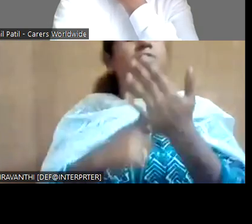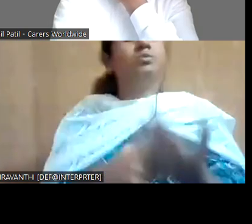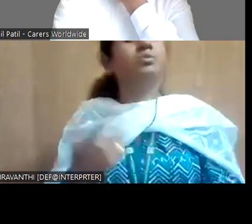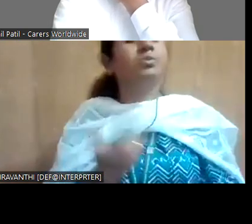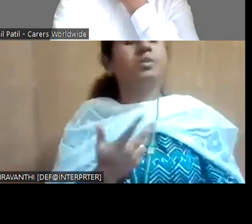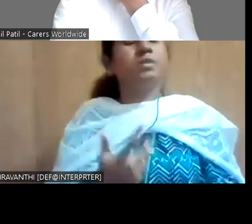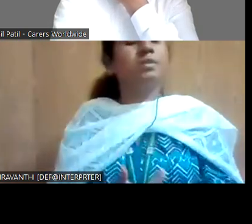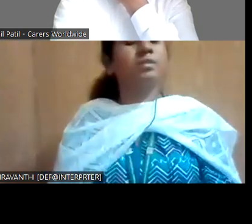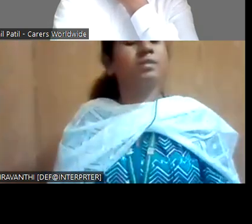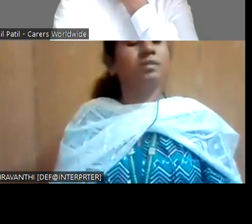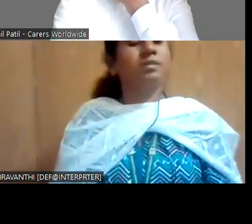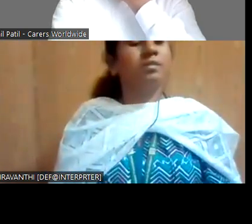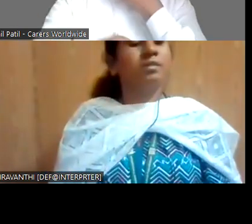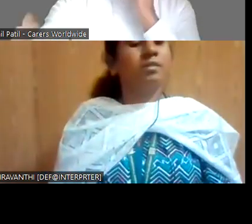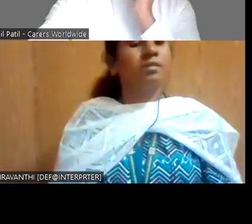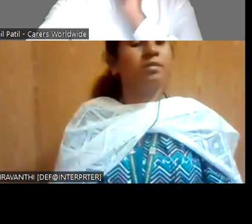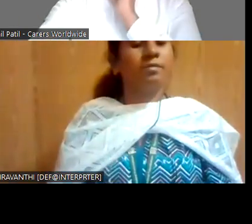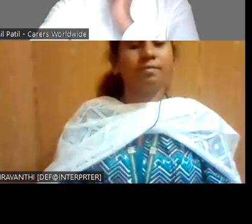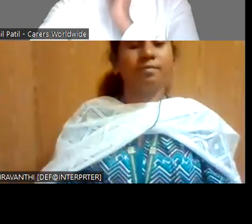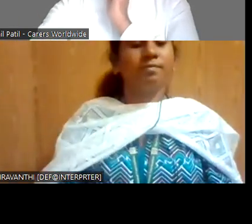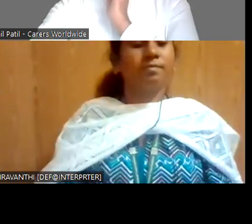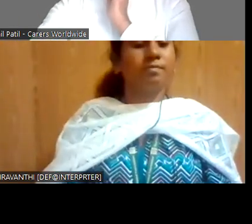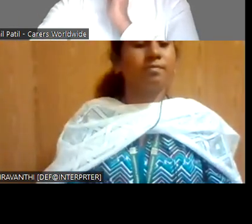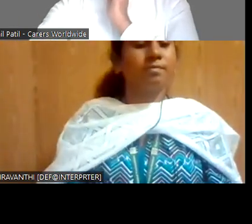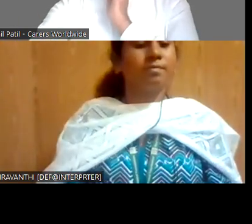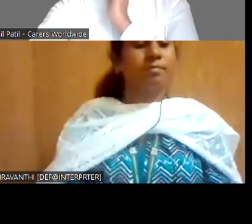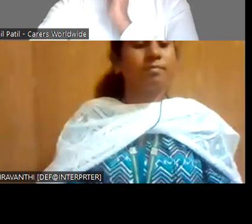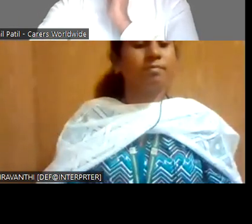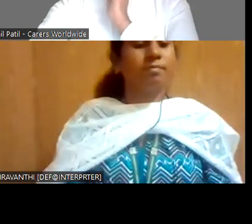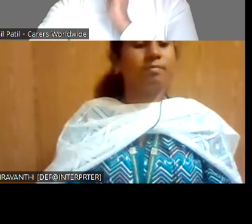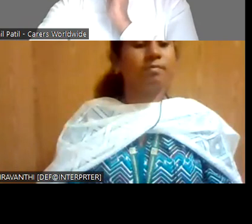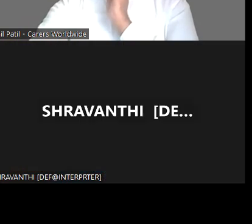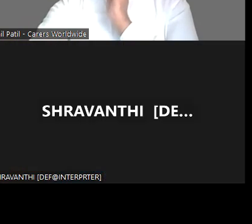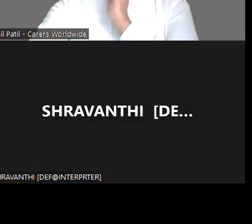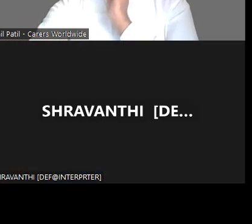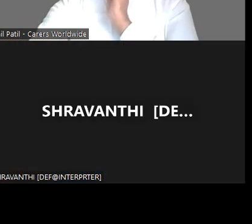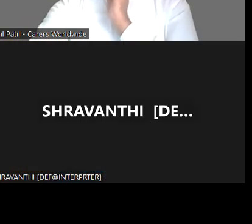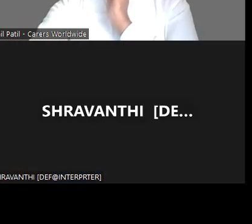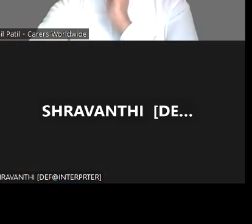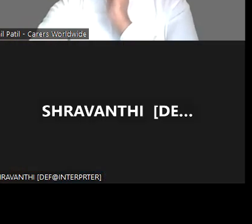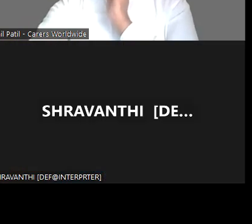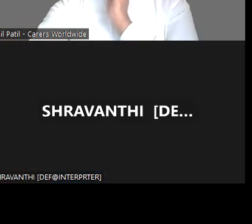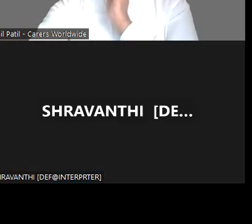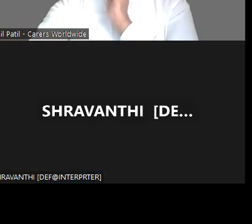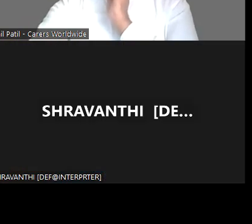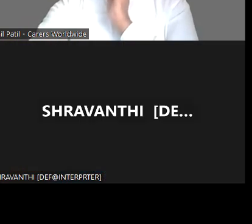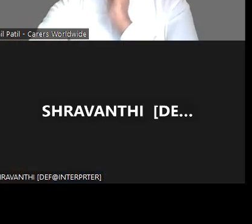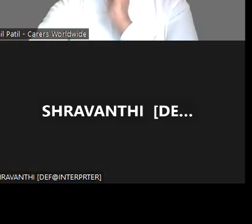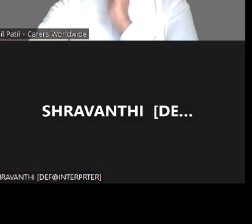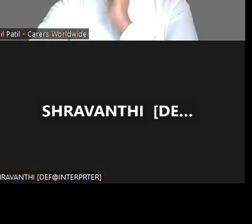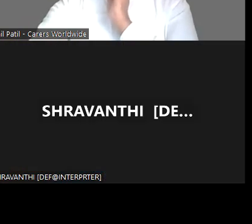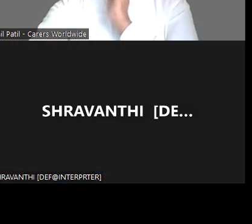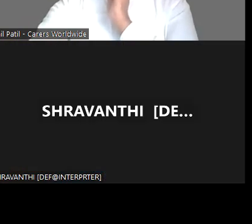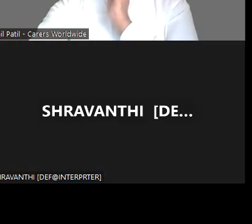said, most of the percentage of the caregivers are only the mothers, what I've seen, and